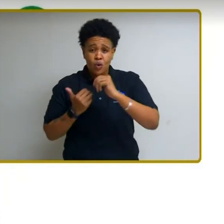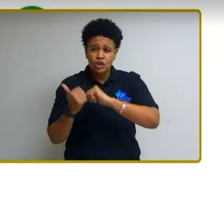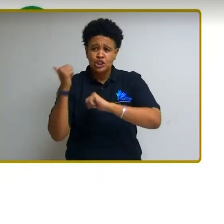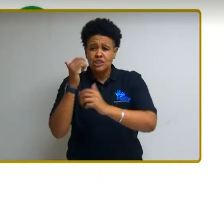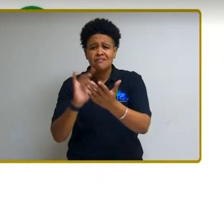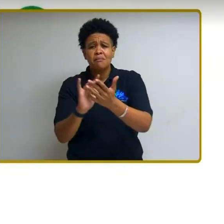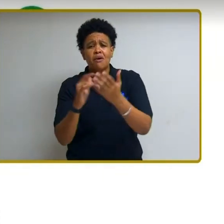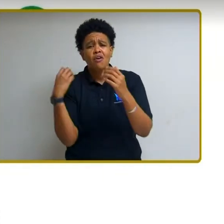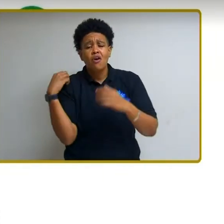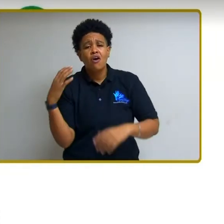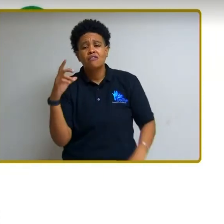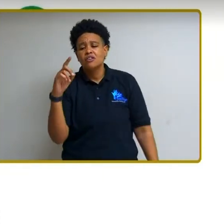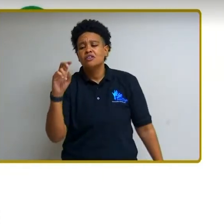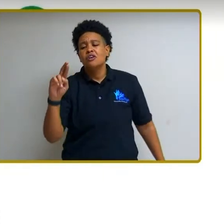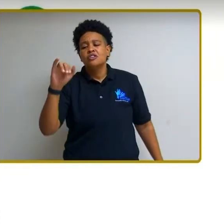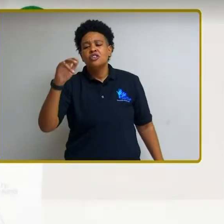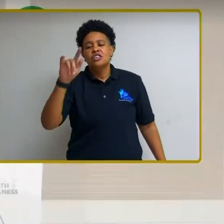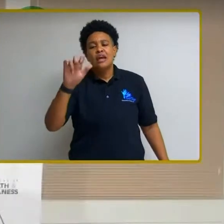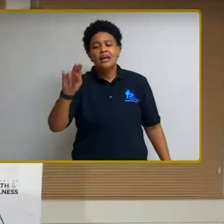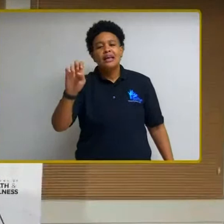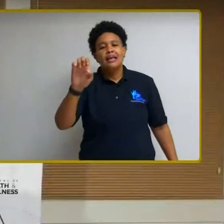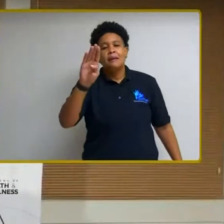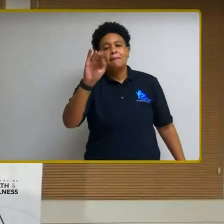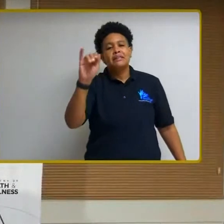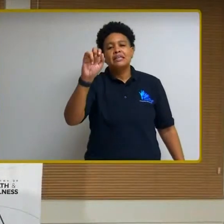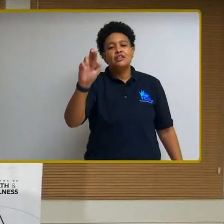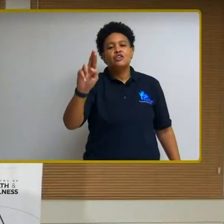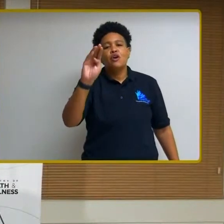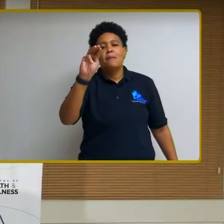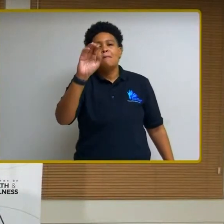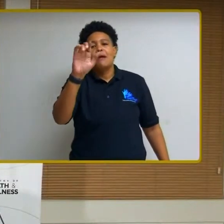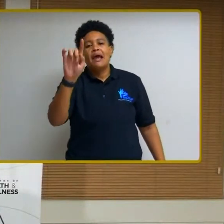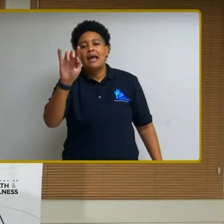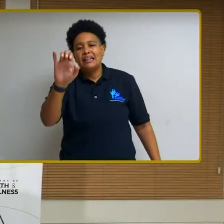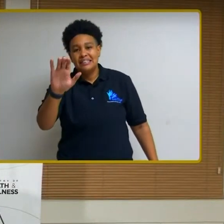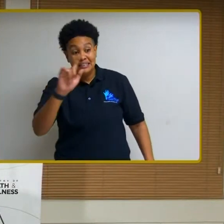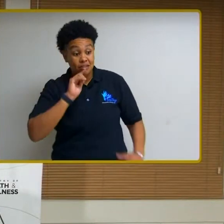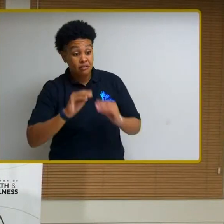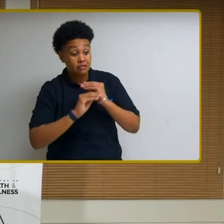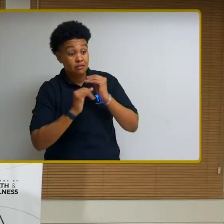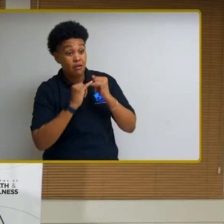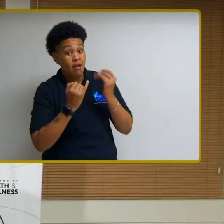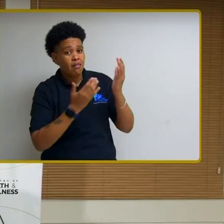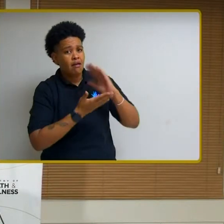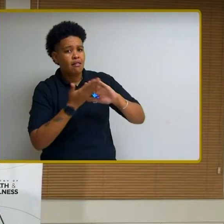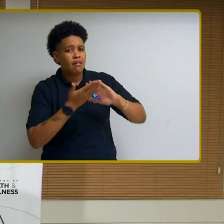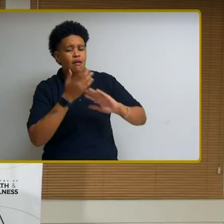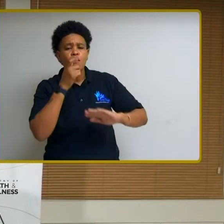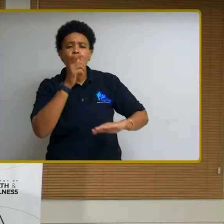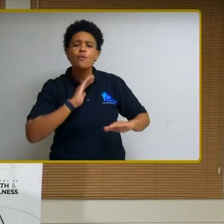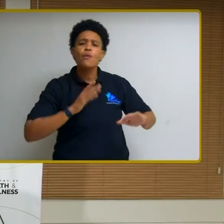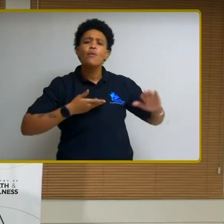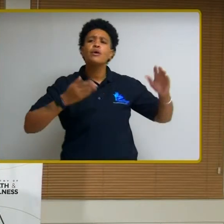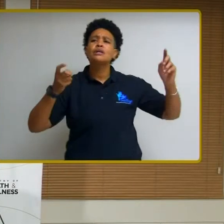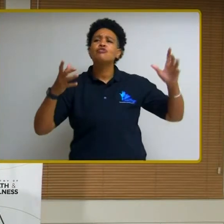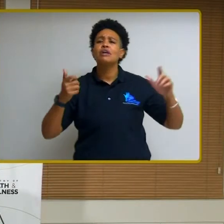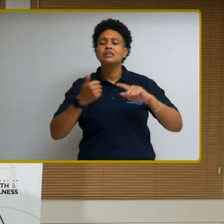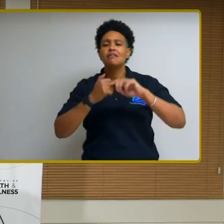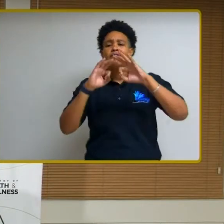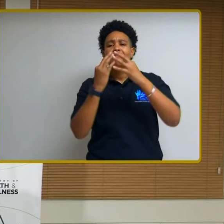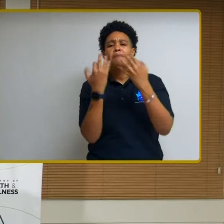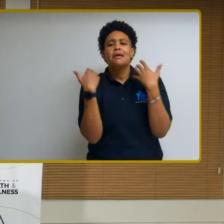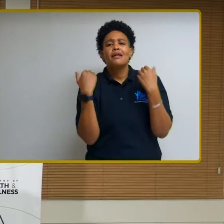Medical Officer, Dr. Jacqueline Bisesa McKenzie. Also online with us is our Director of